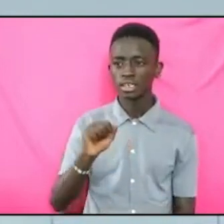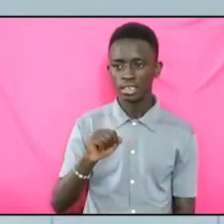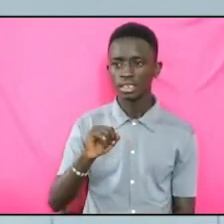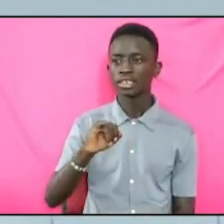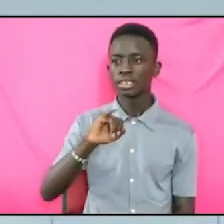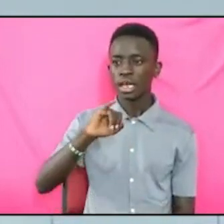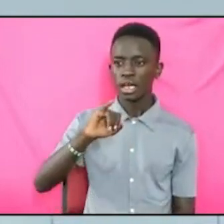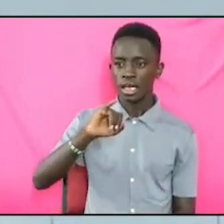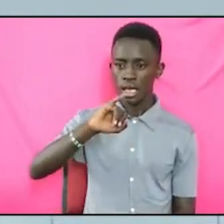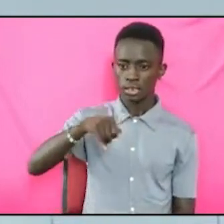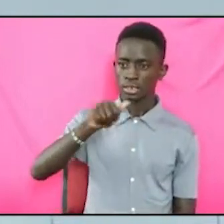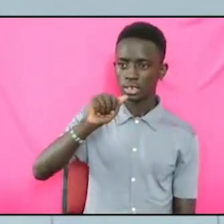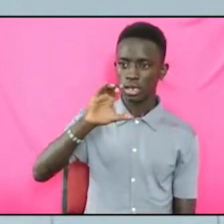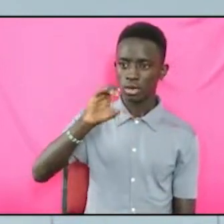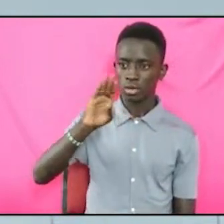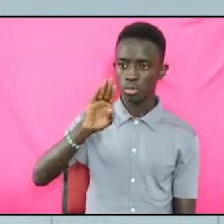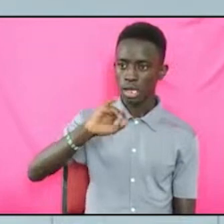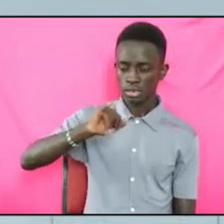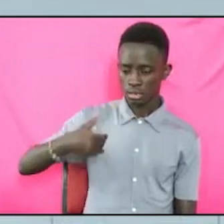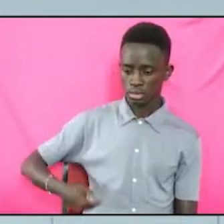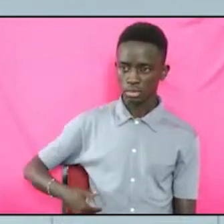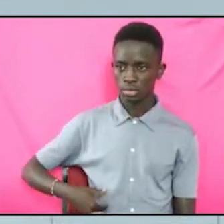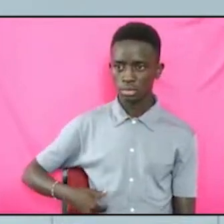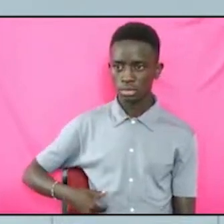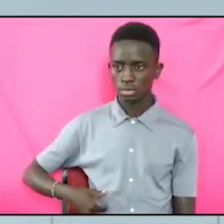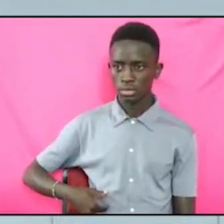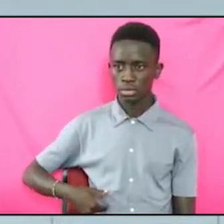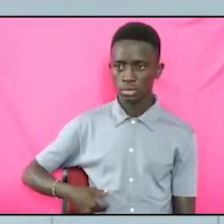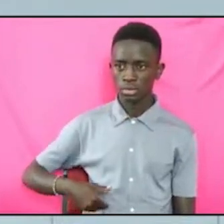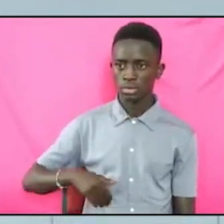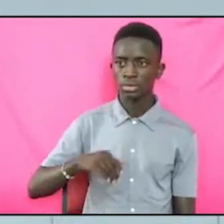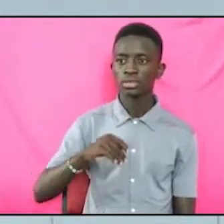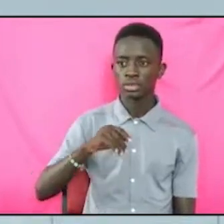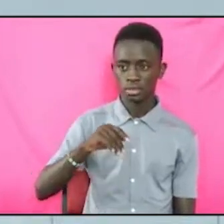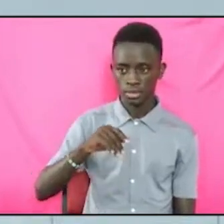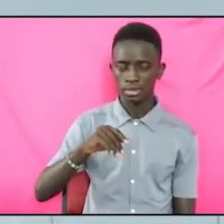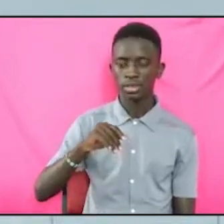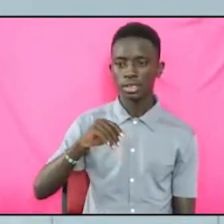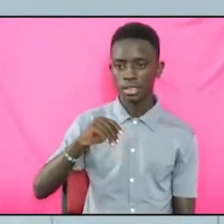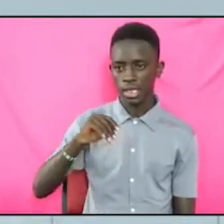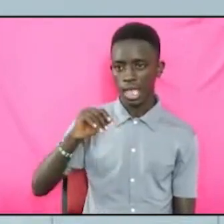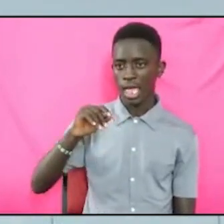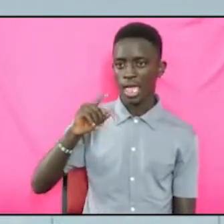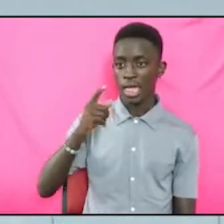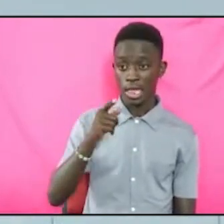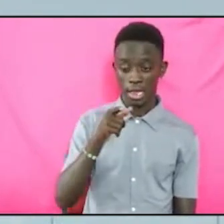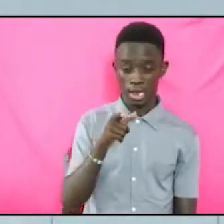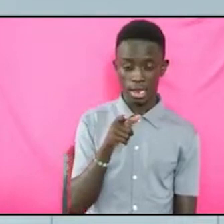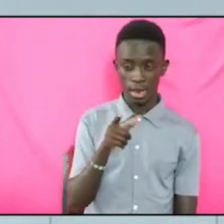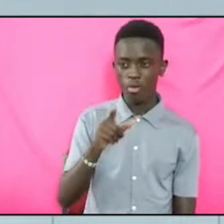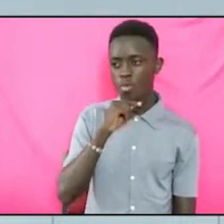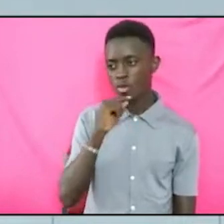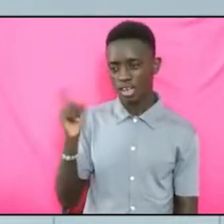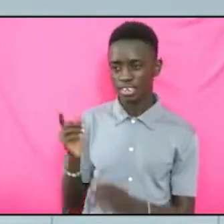me off balance. I said, for real, we were asking Jacob the wrong questions. This should be the right question that